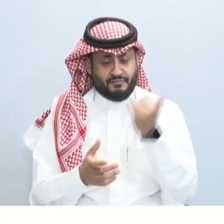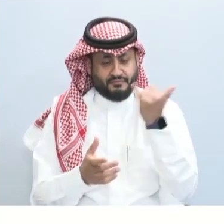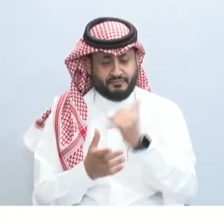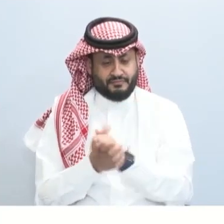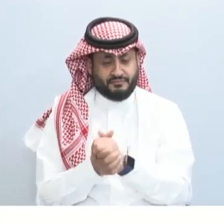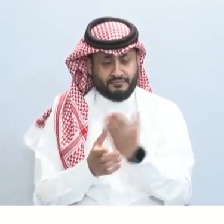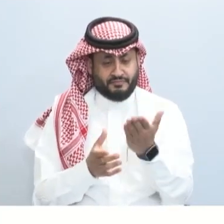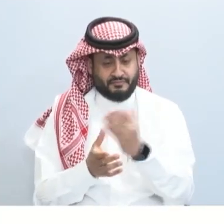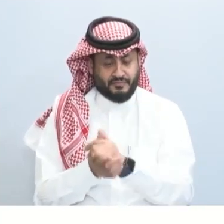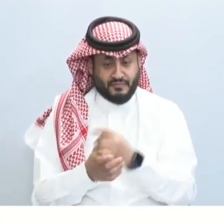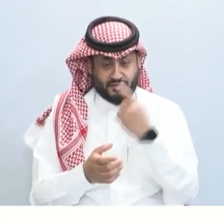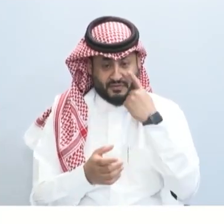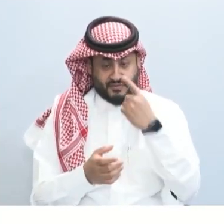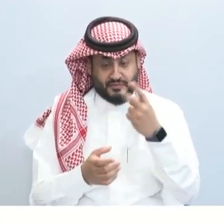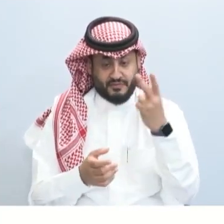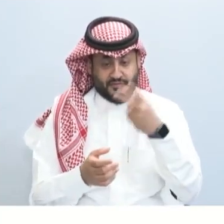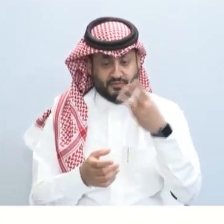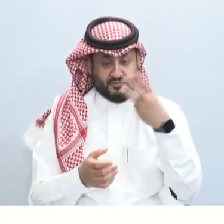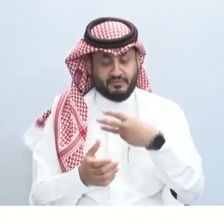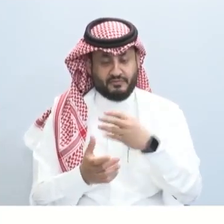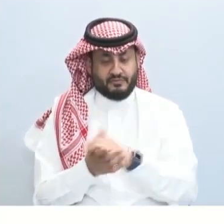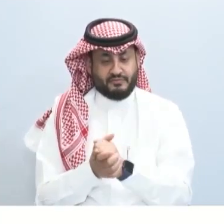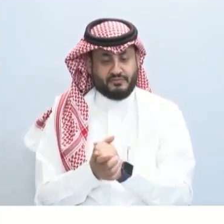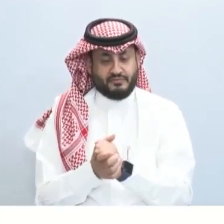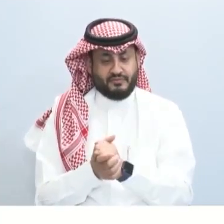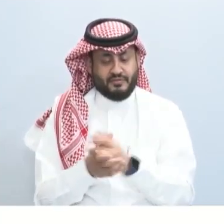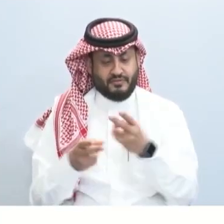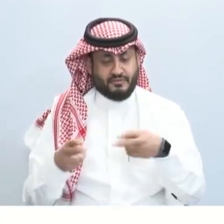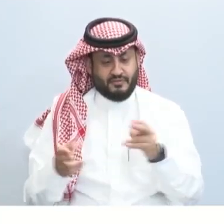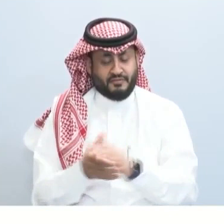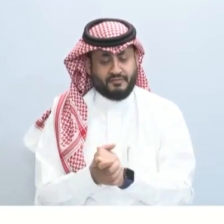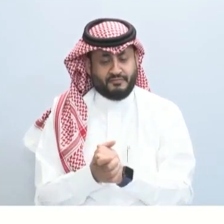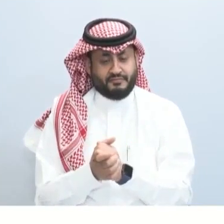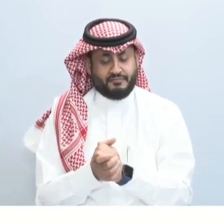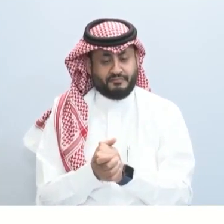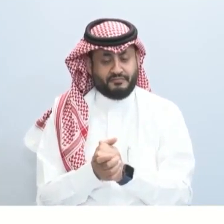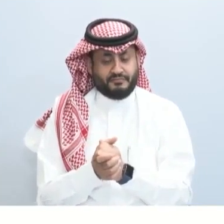important that we read the Vision 2030 Kingdom of Saudi Arabia chant by